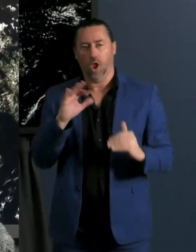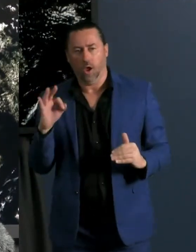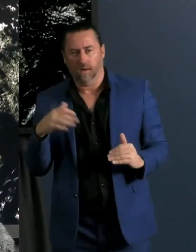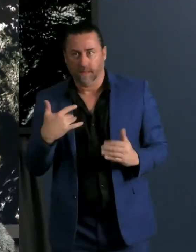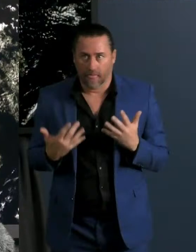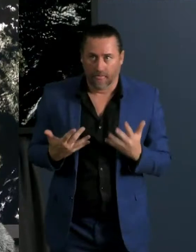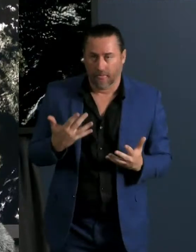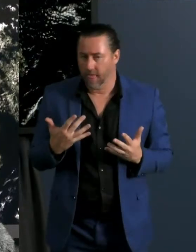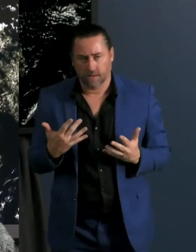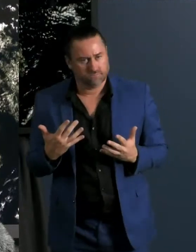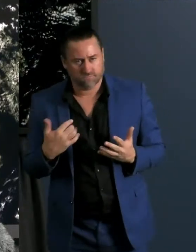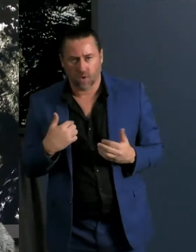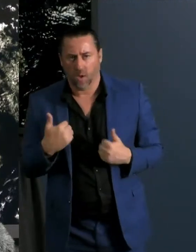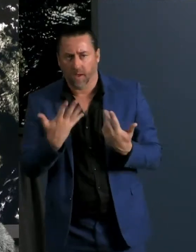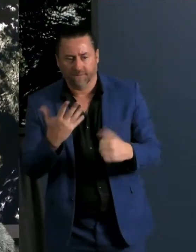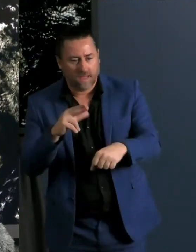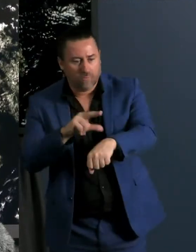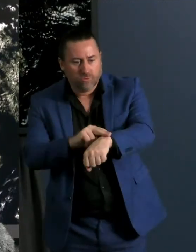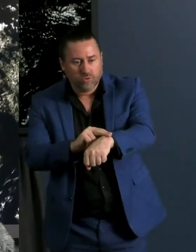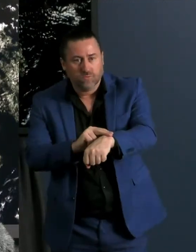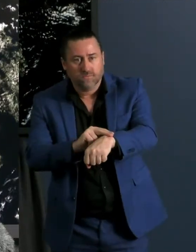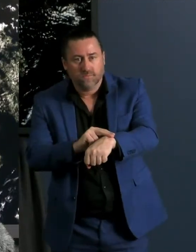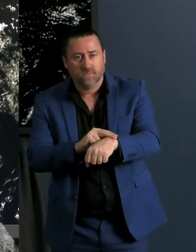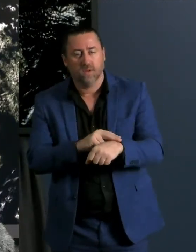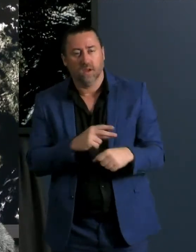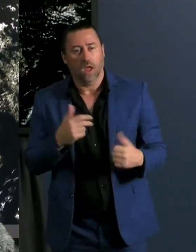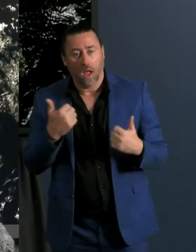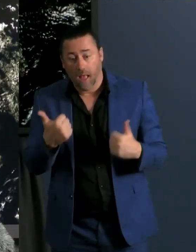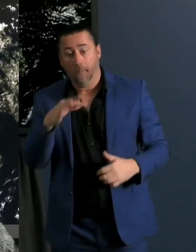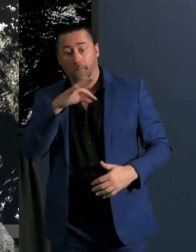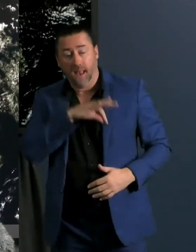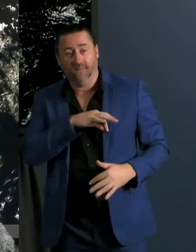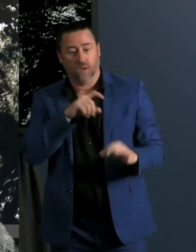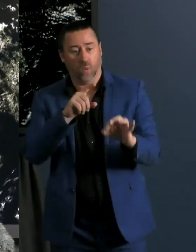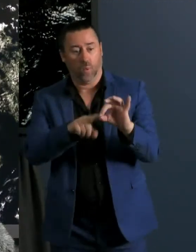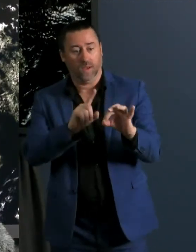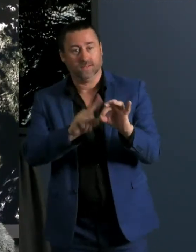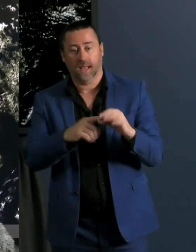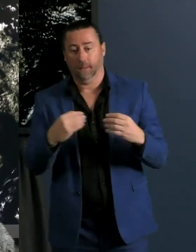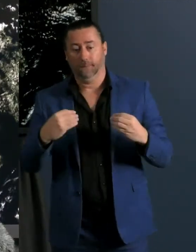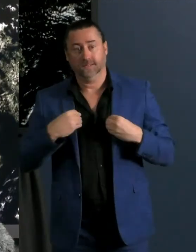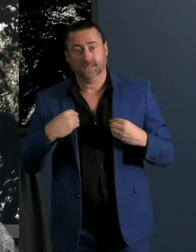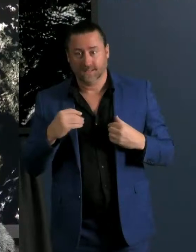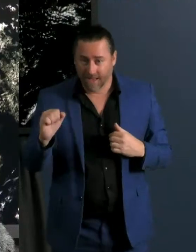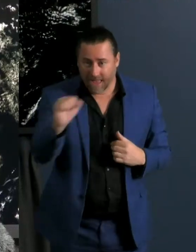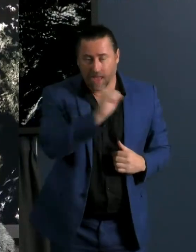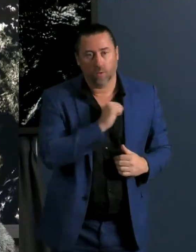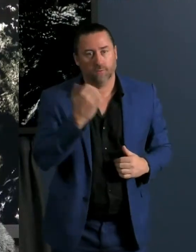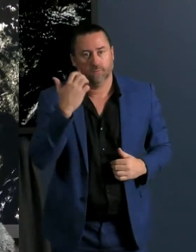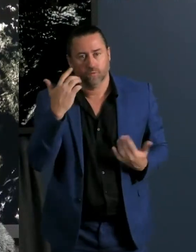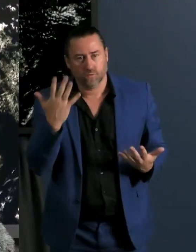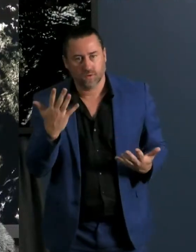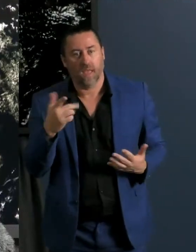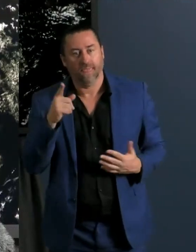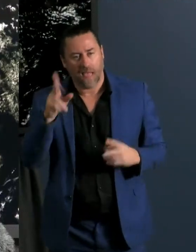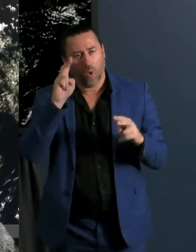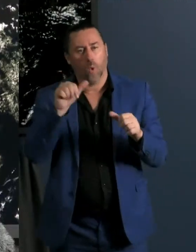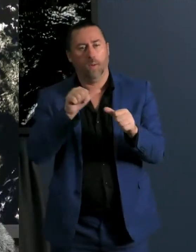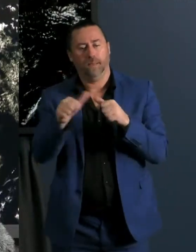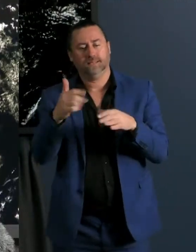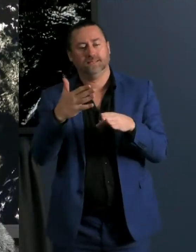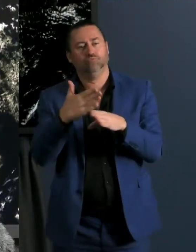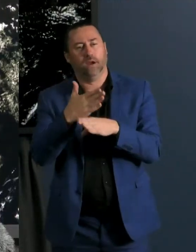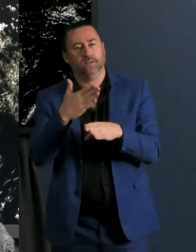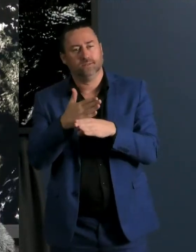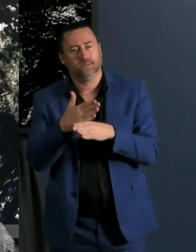We want to be training apprentices for the Queensland economy of the future. That is what our best practice industry condition